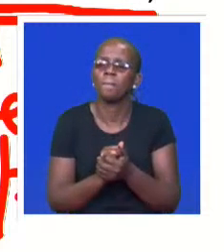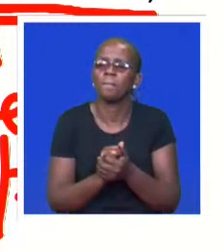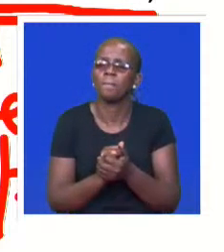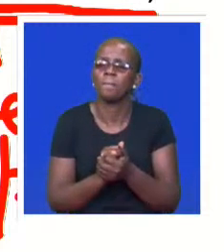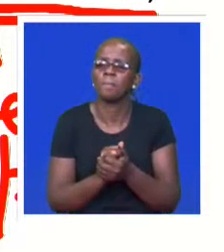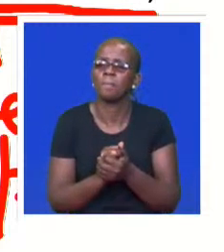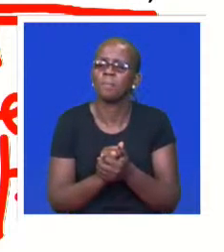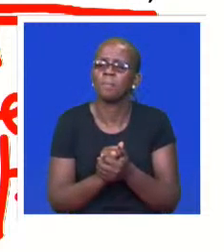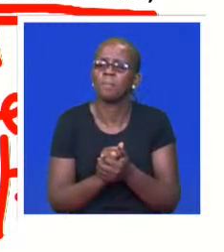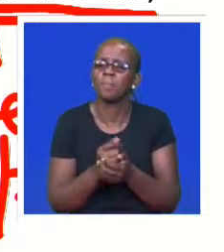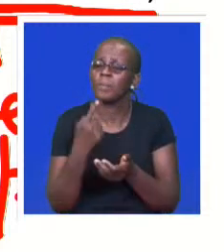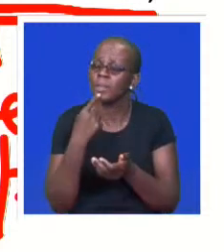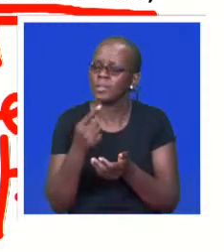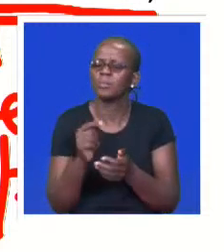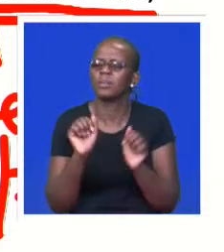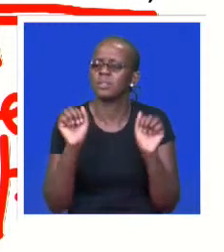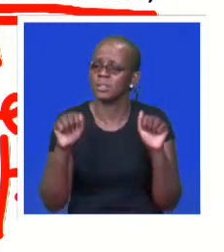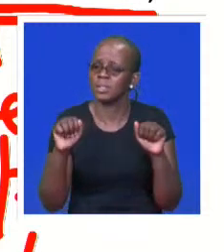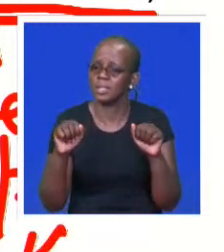eating us.